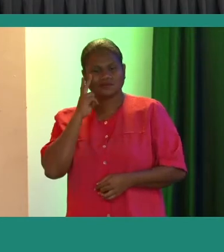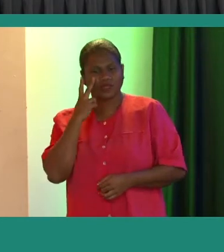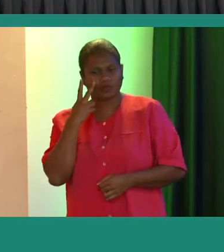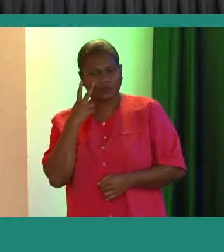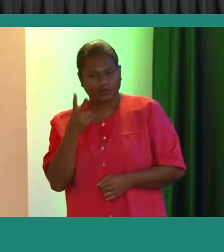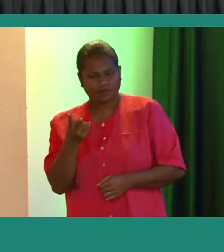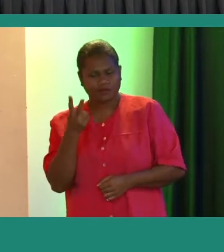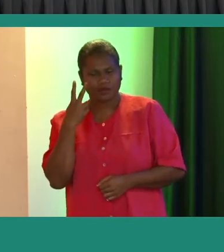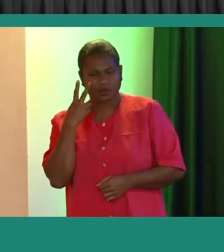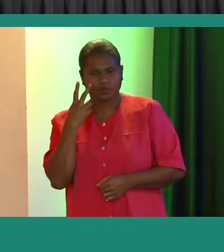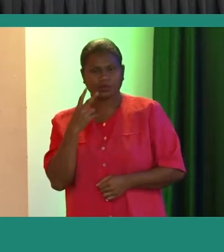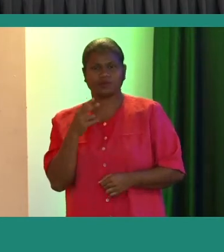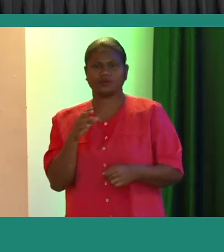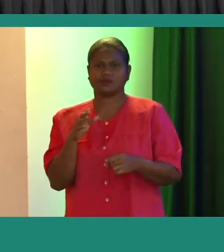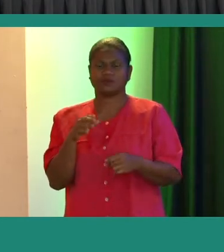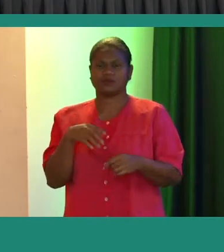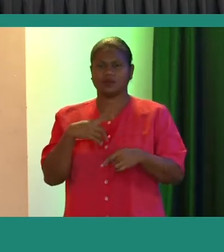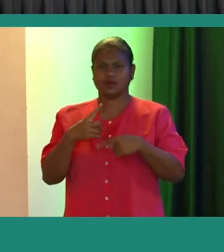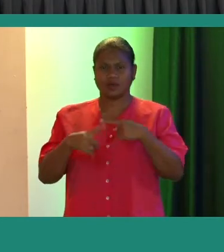conducted